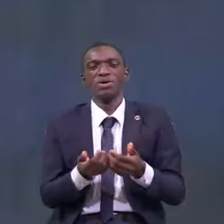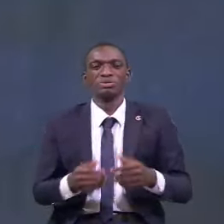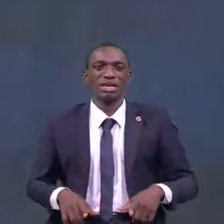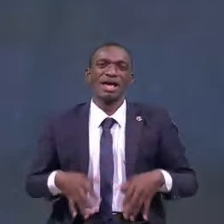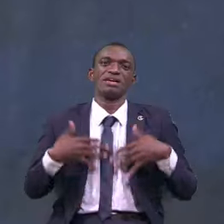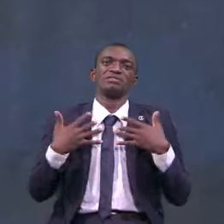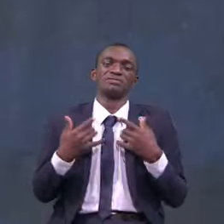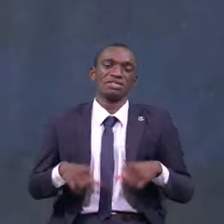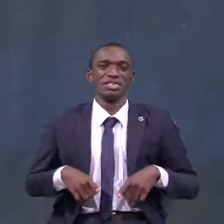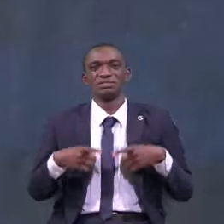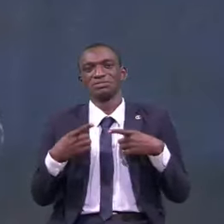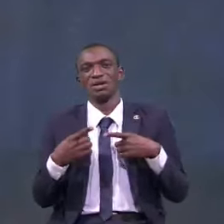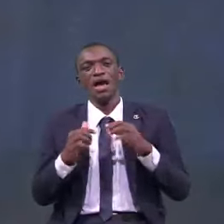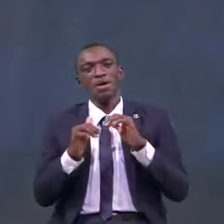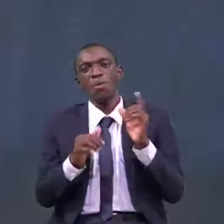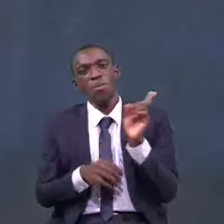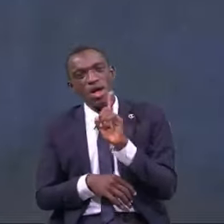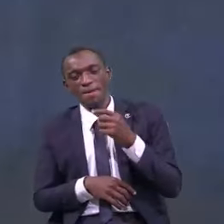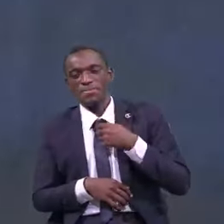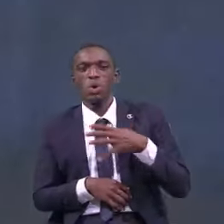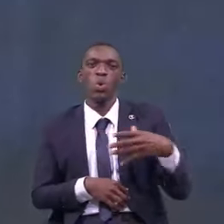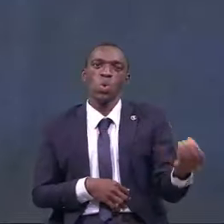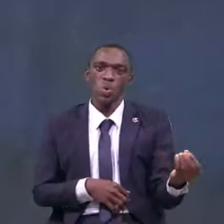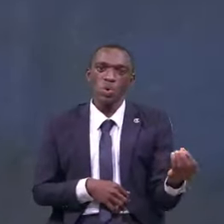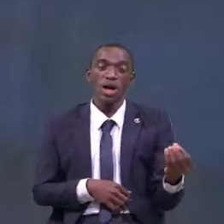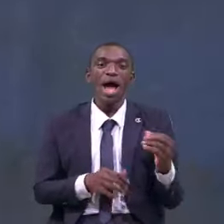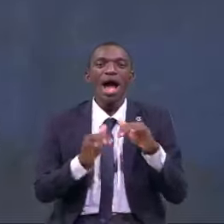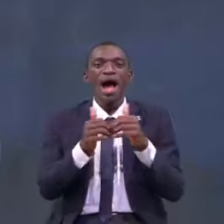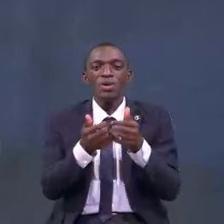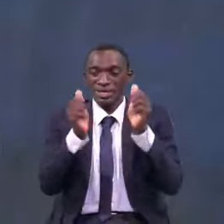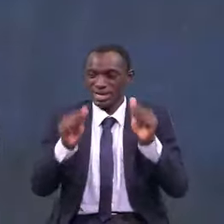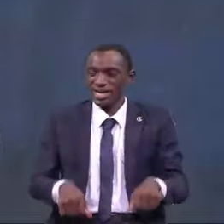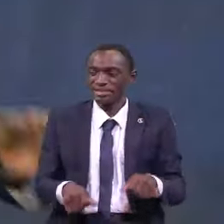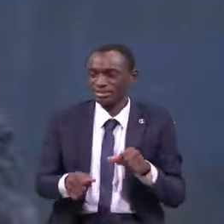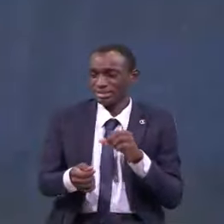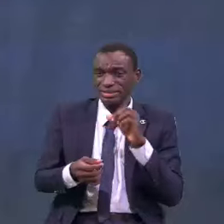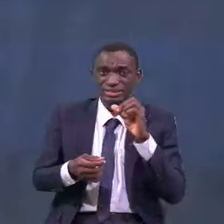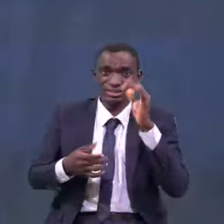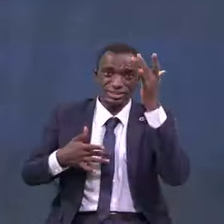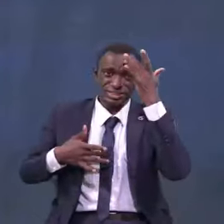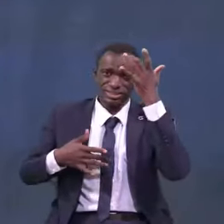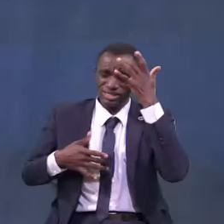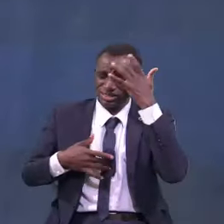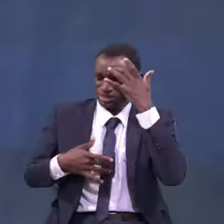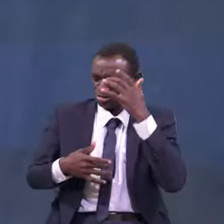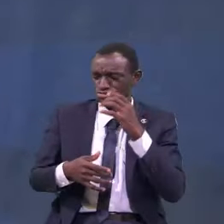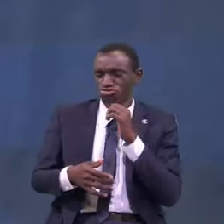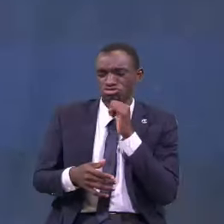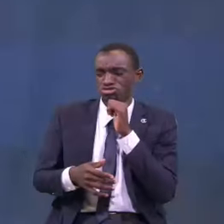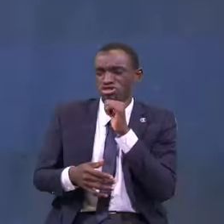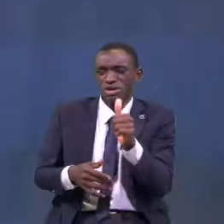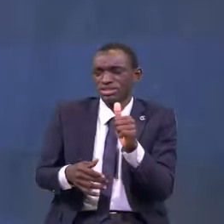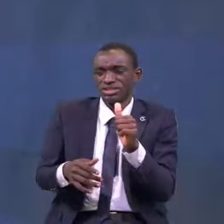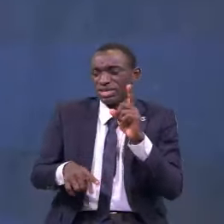Where will I go? How can the incurable disease maybe totally removed?